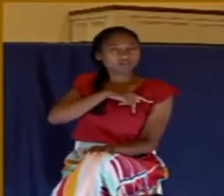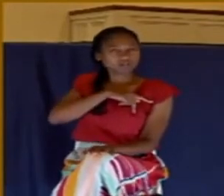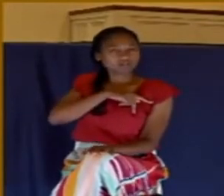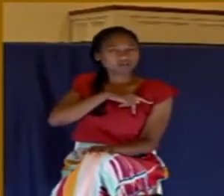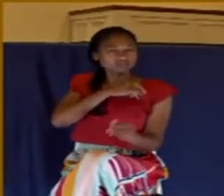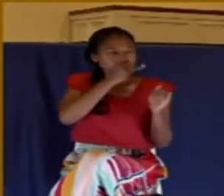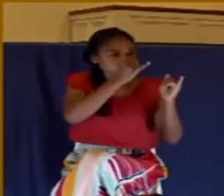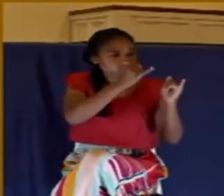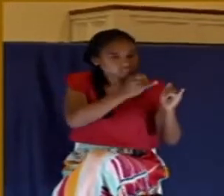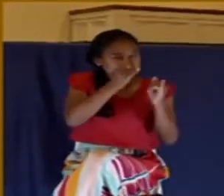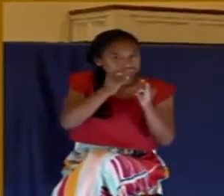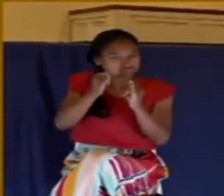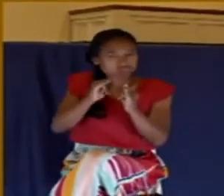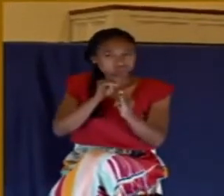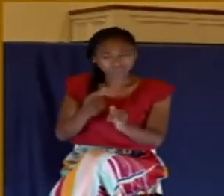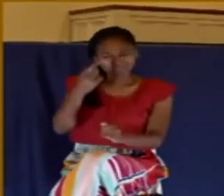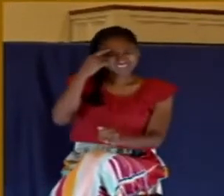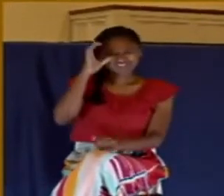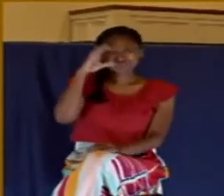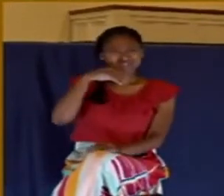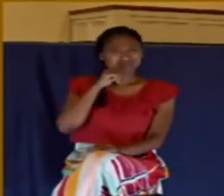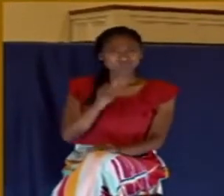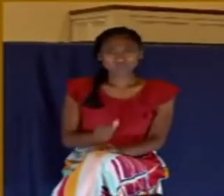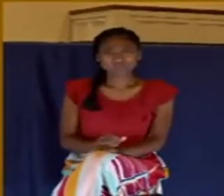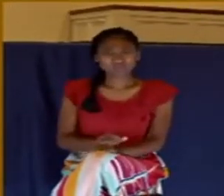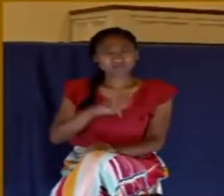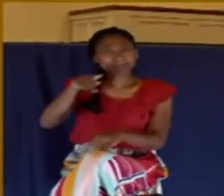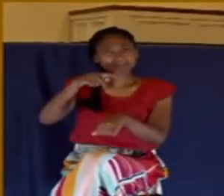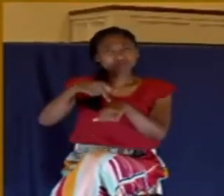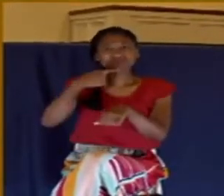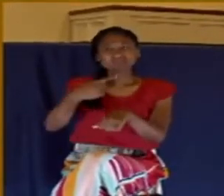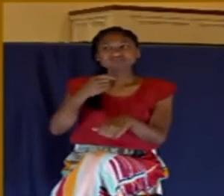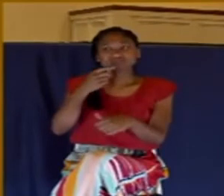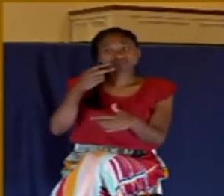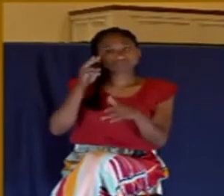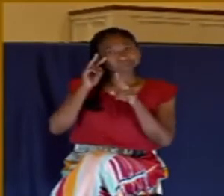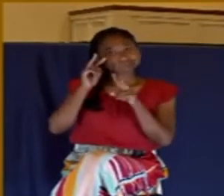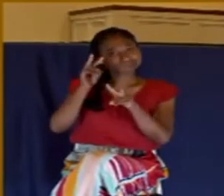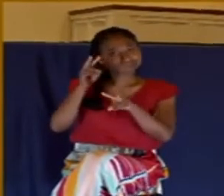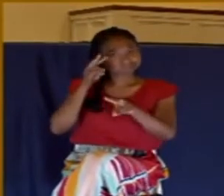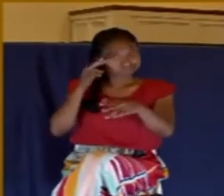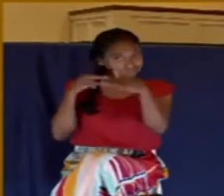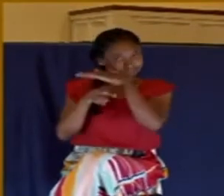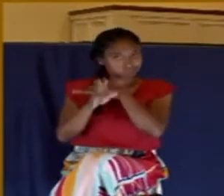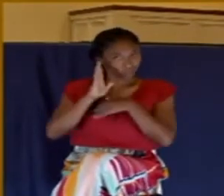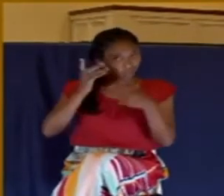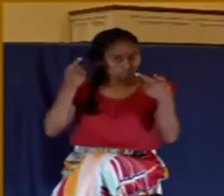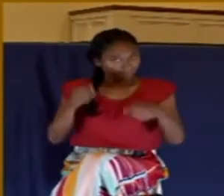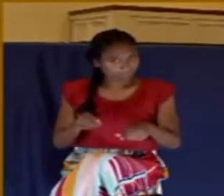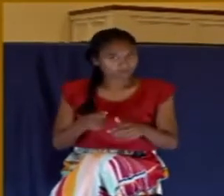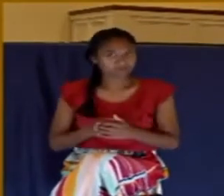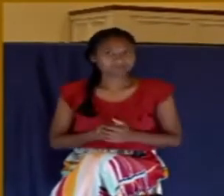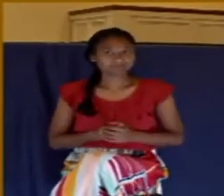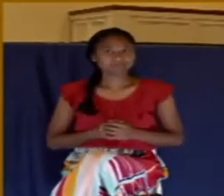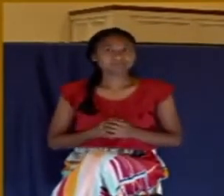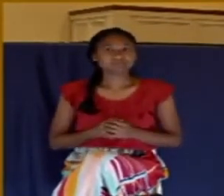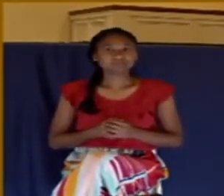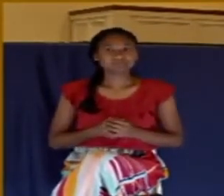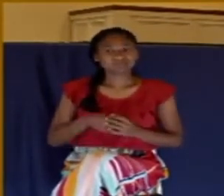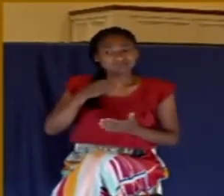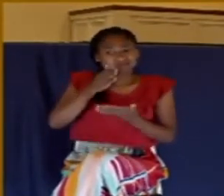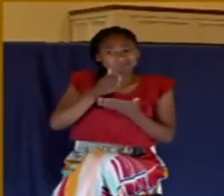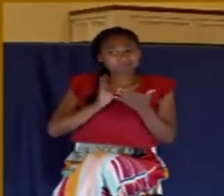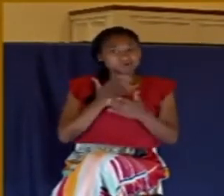don't treat them as strangers, Peter said. Just expect it. This is part of the Christian life. This is what God